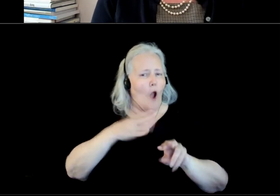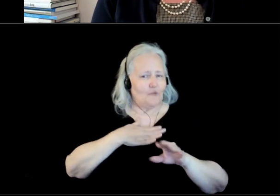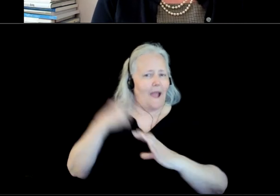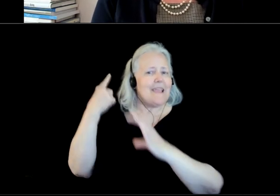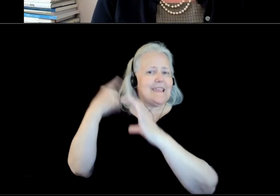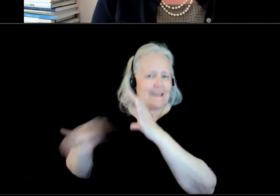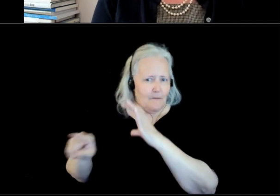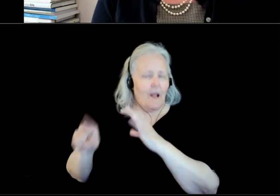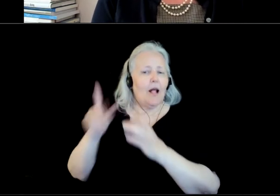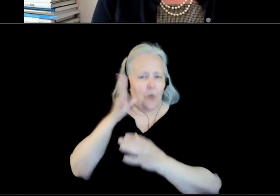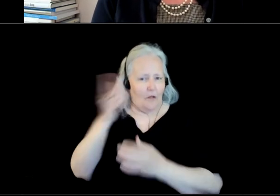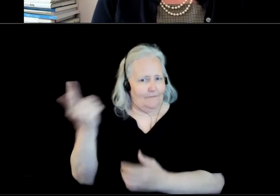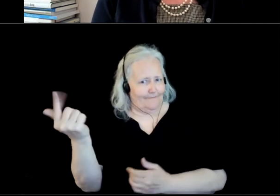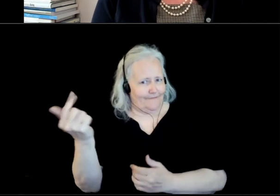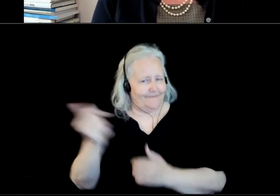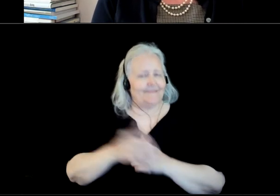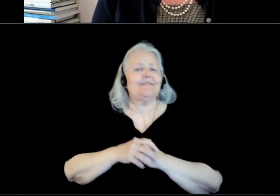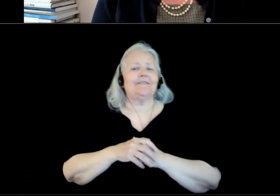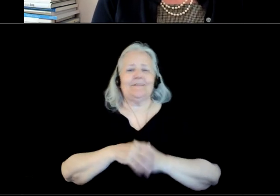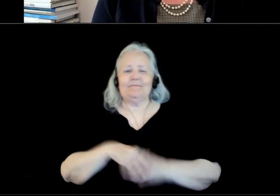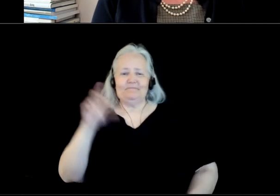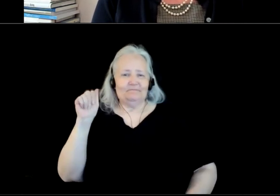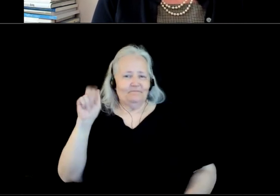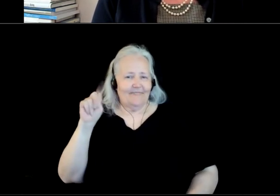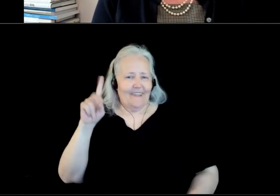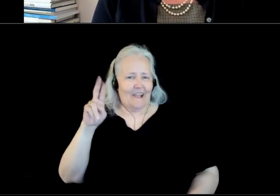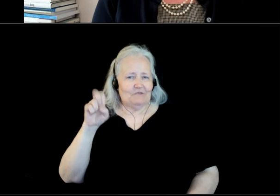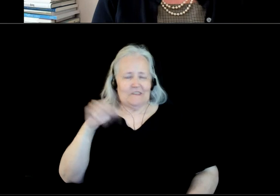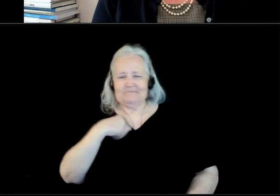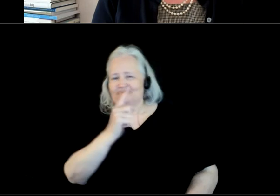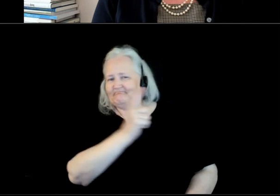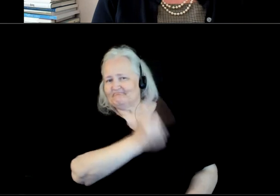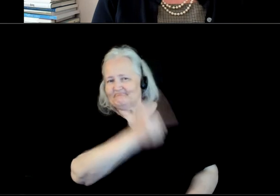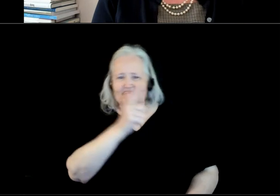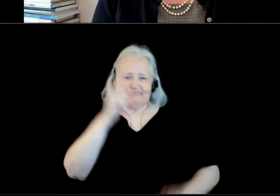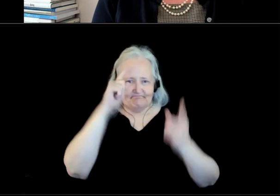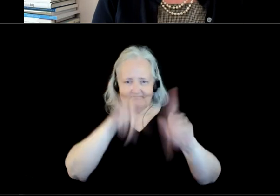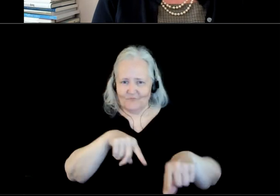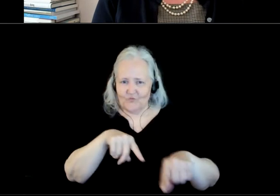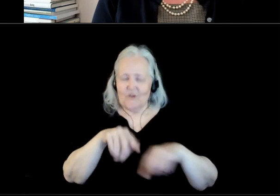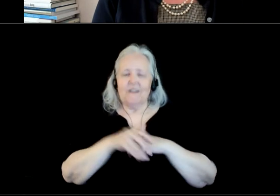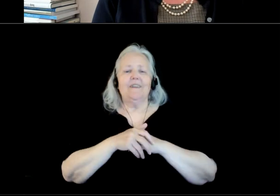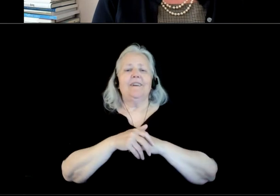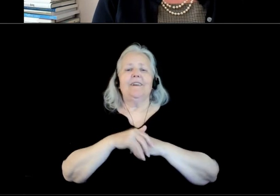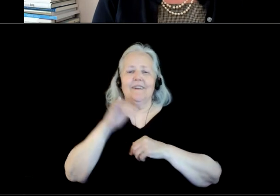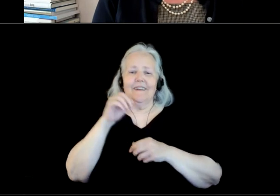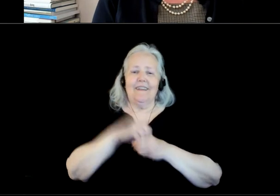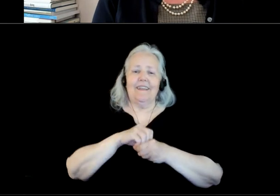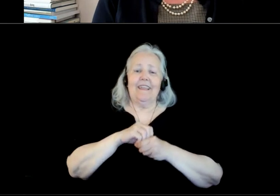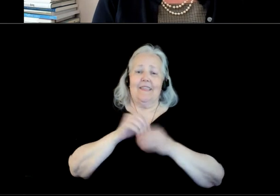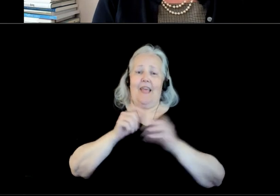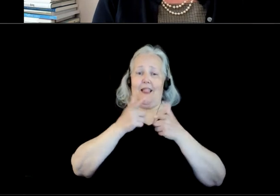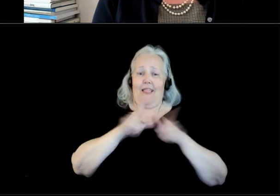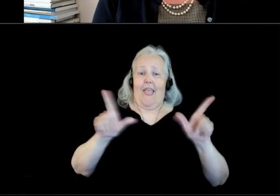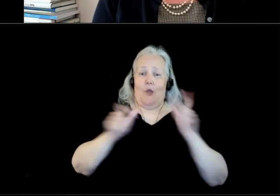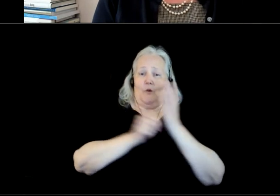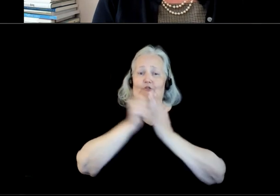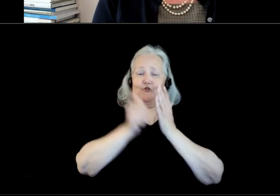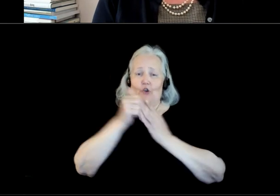that, right? This journal language of which we are the shepherds at the moment,